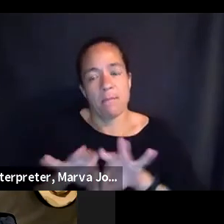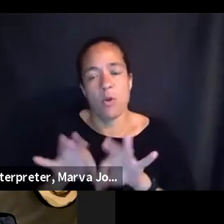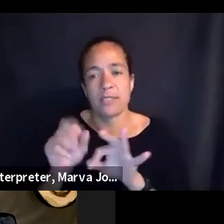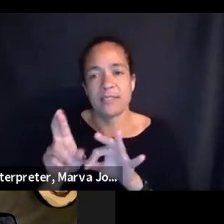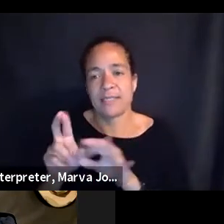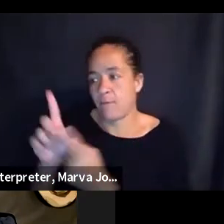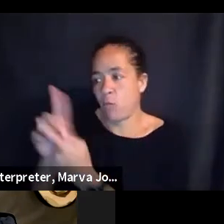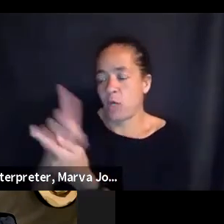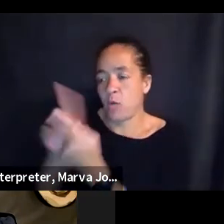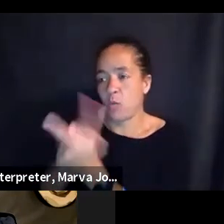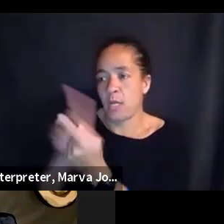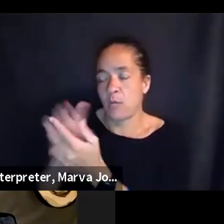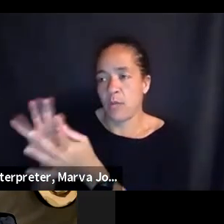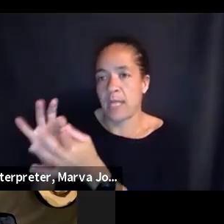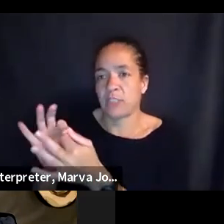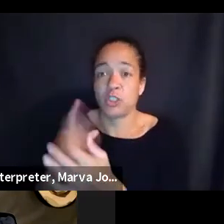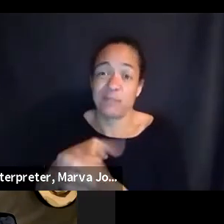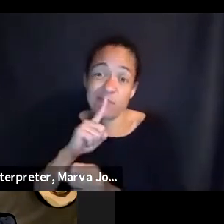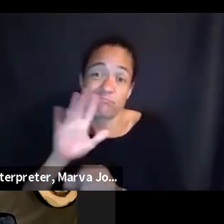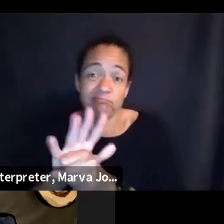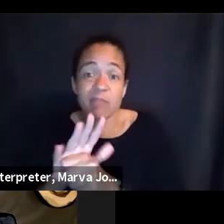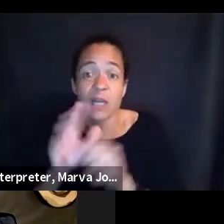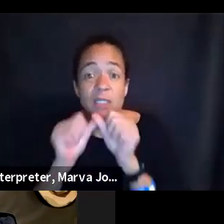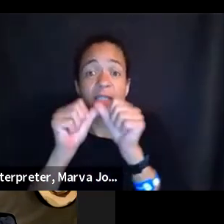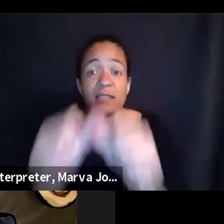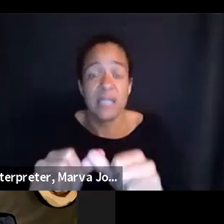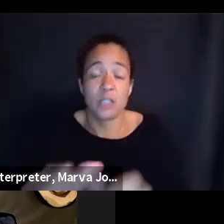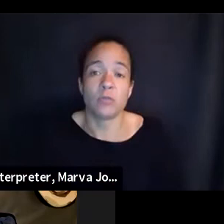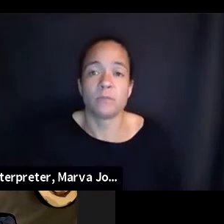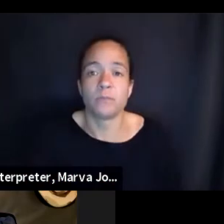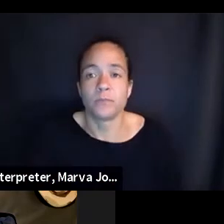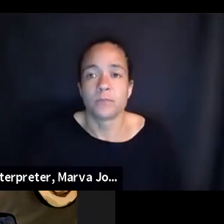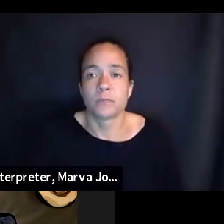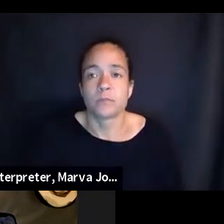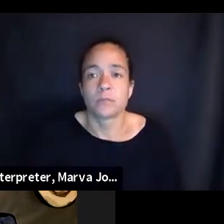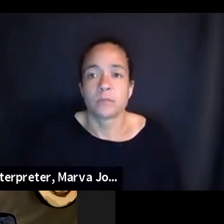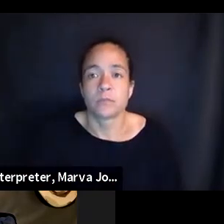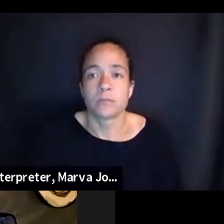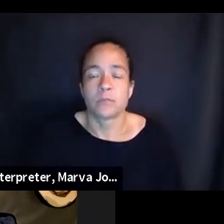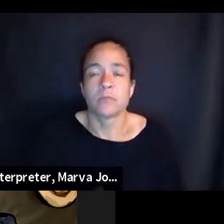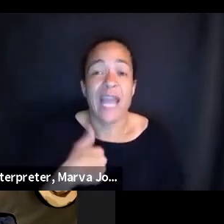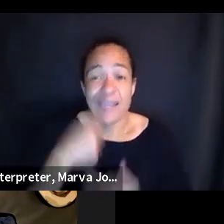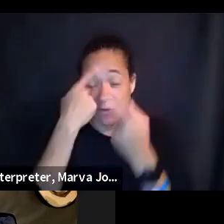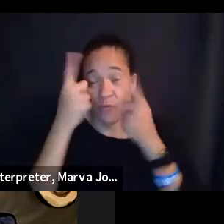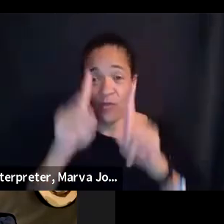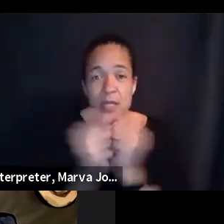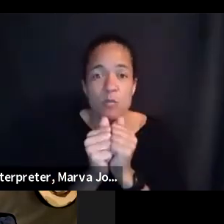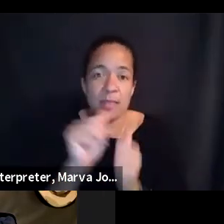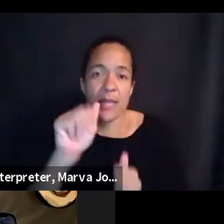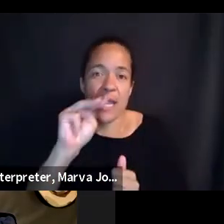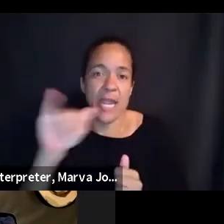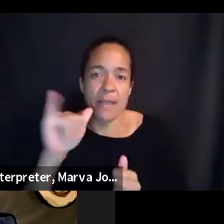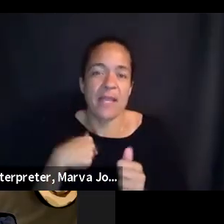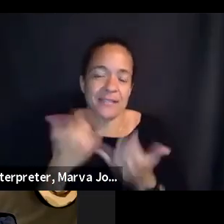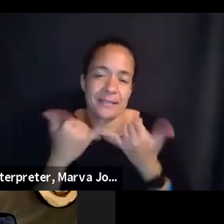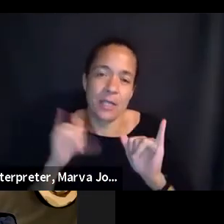are really dedicated to continuing to see that happen. Yeah, I would agree with Amy, but I mean, we still have a lot of work to do. I mean, you saw